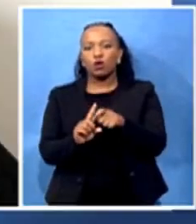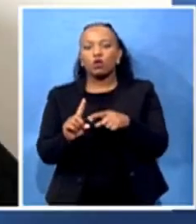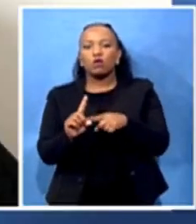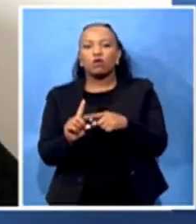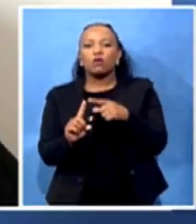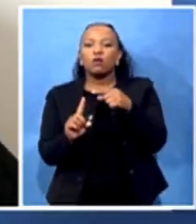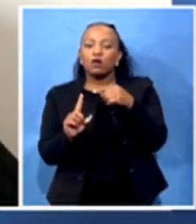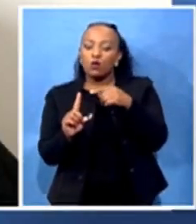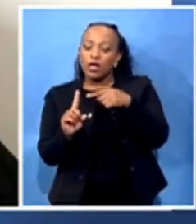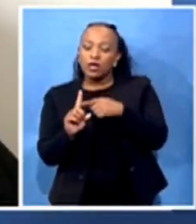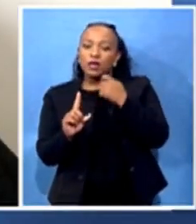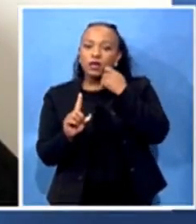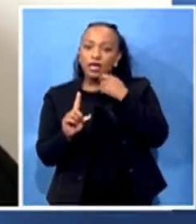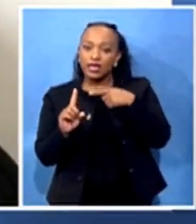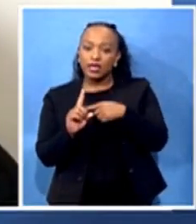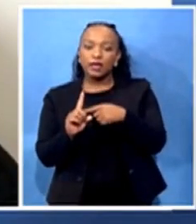Dumela.